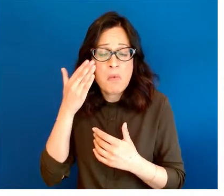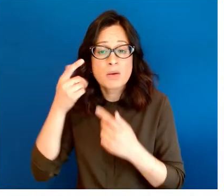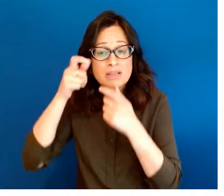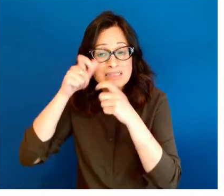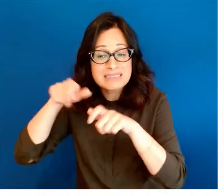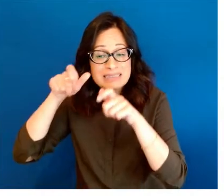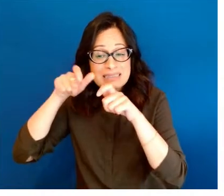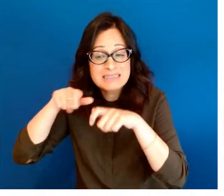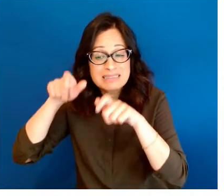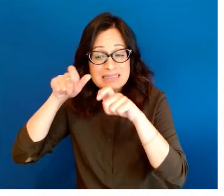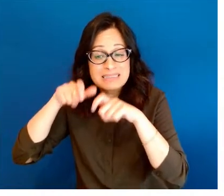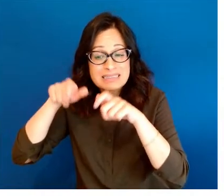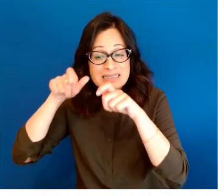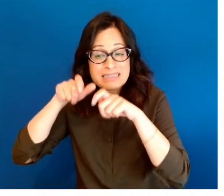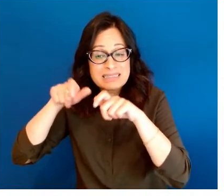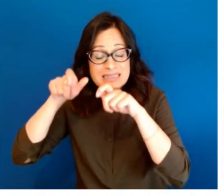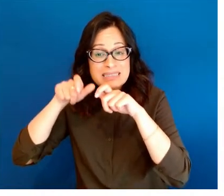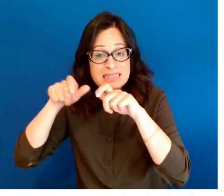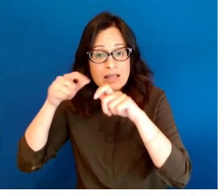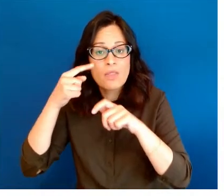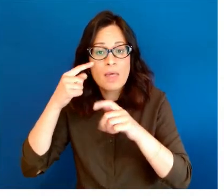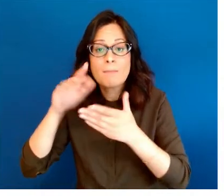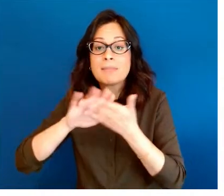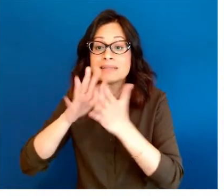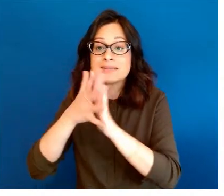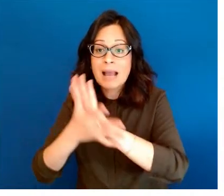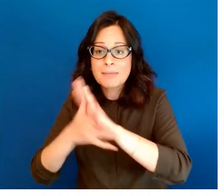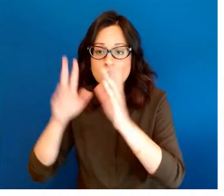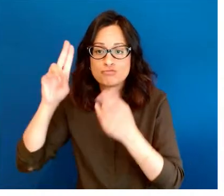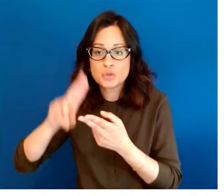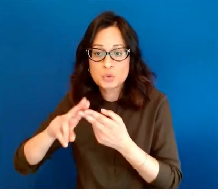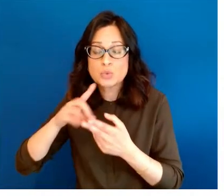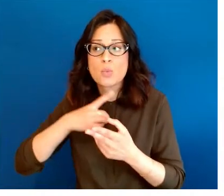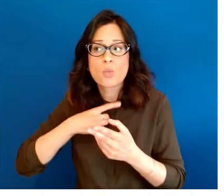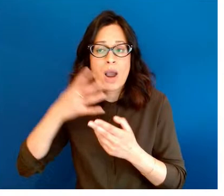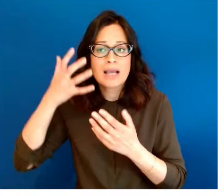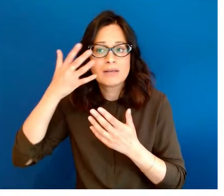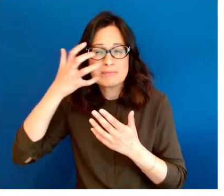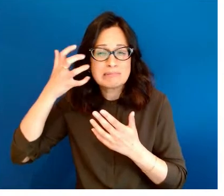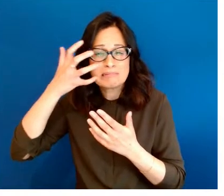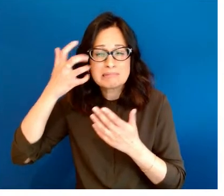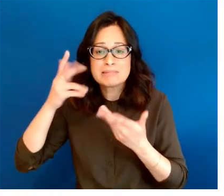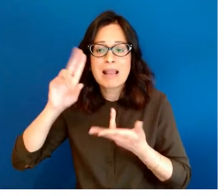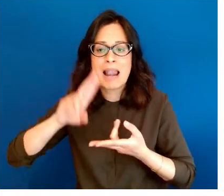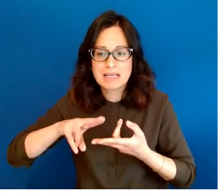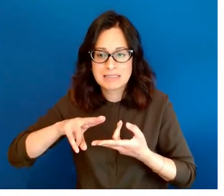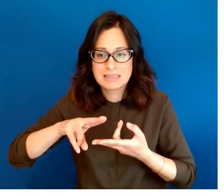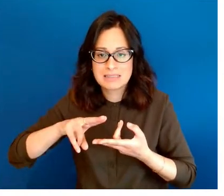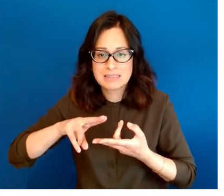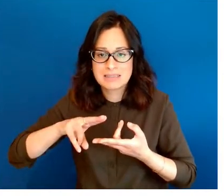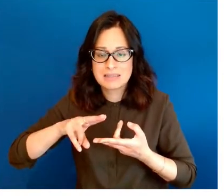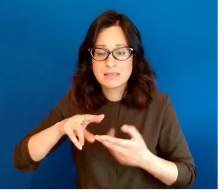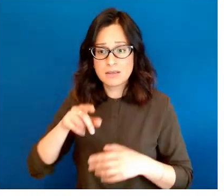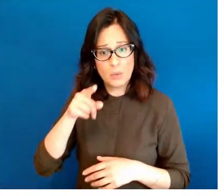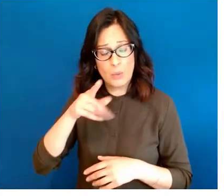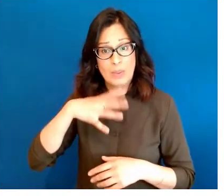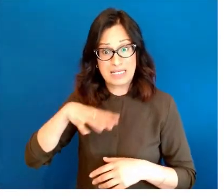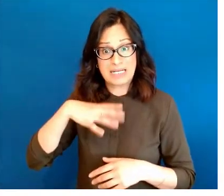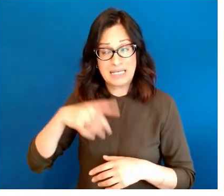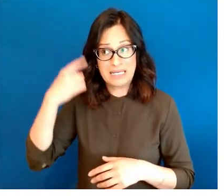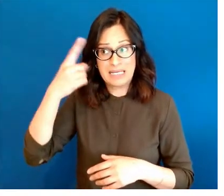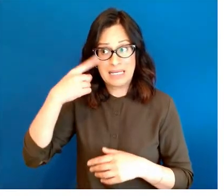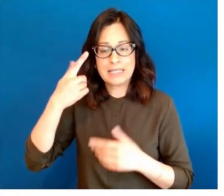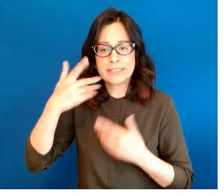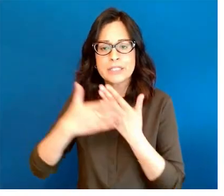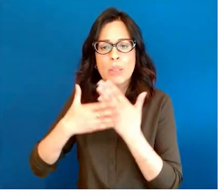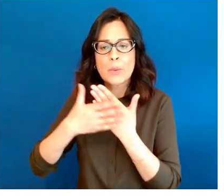they help to reduce that damage from rubbing of the skin. because you need that as a lubricant, it